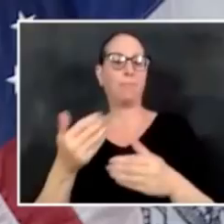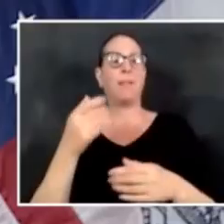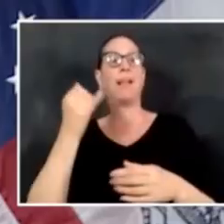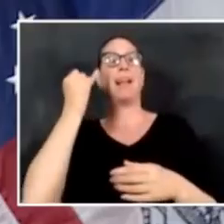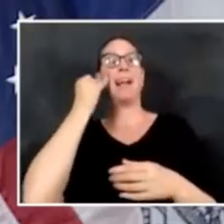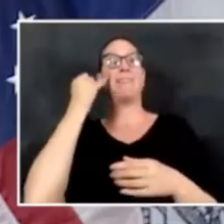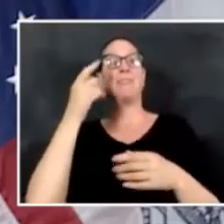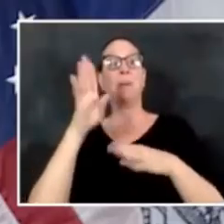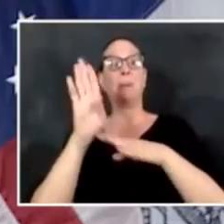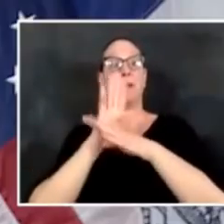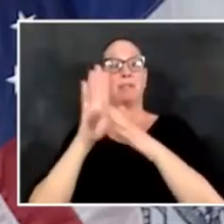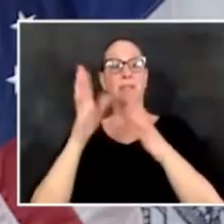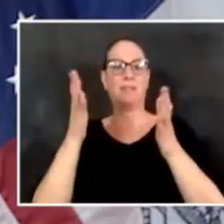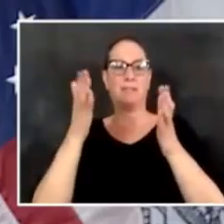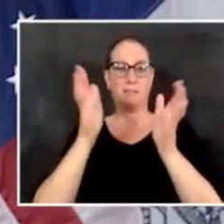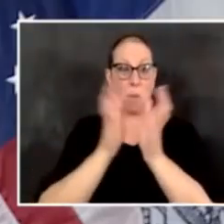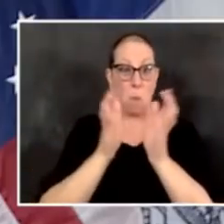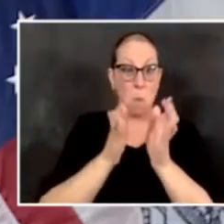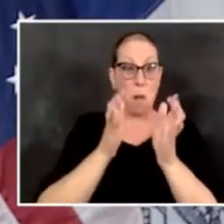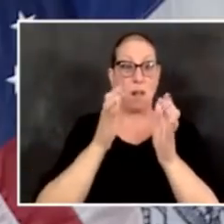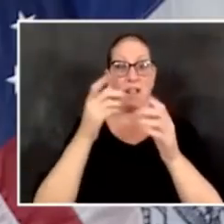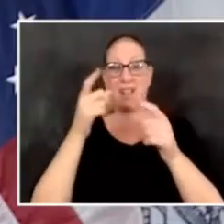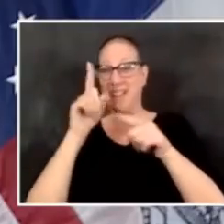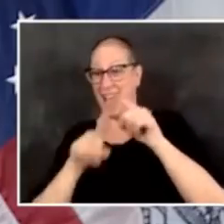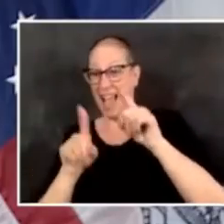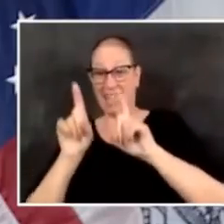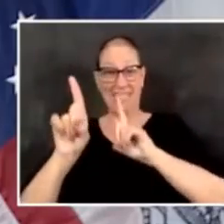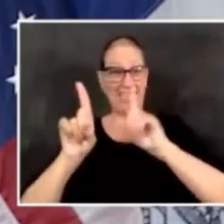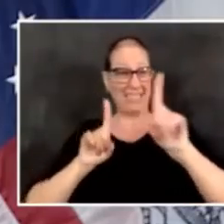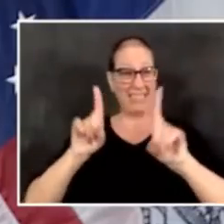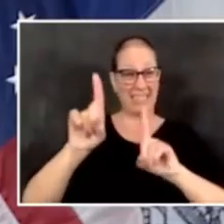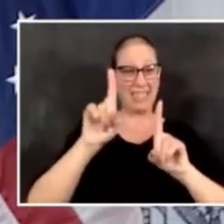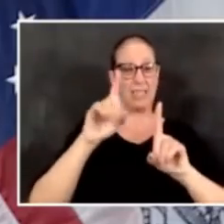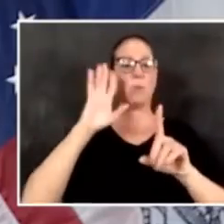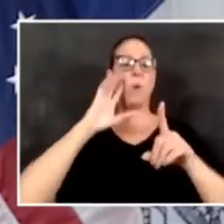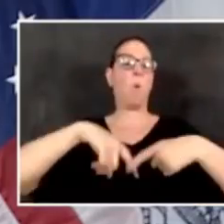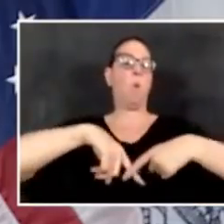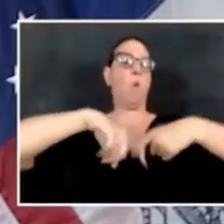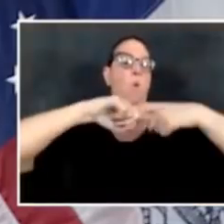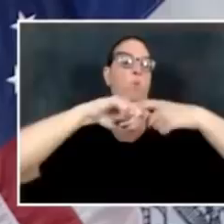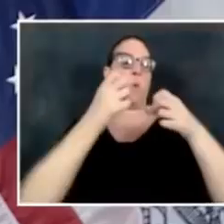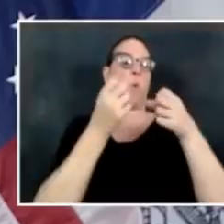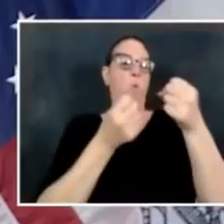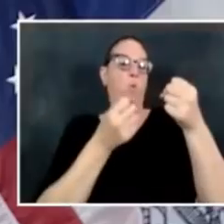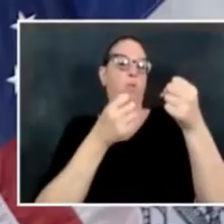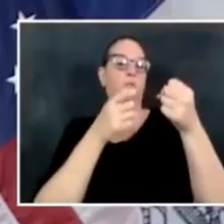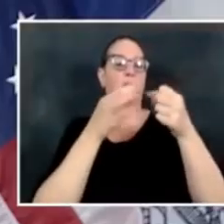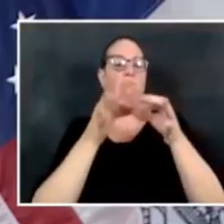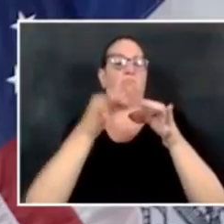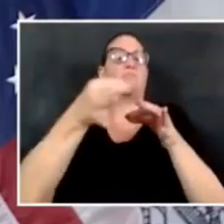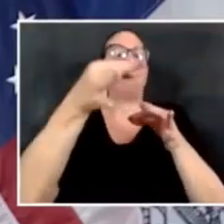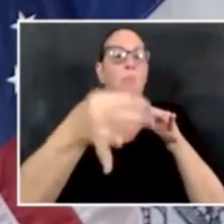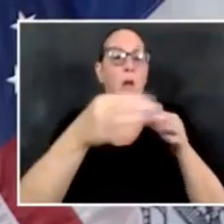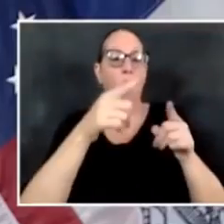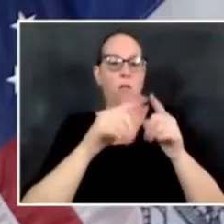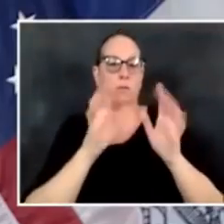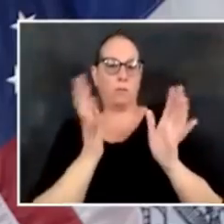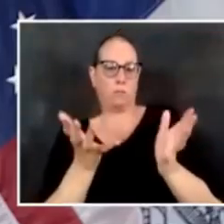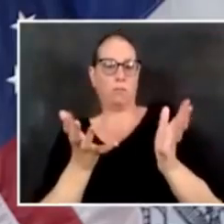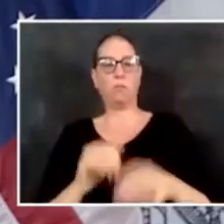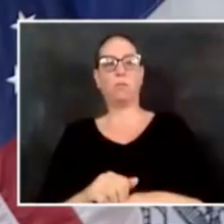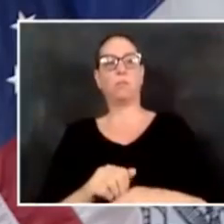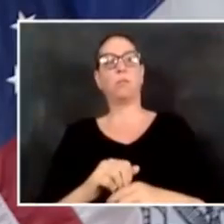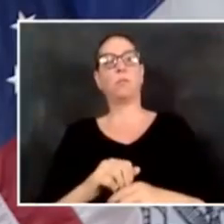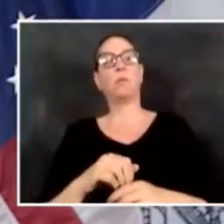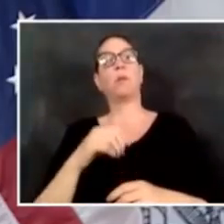But I do see some good indicators from other parts of the world. We certainly see in Europe that there's been a very smart effort to open certain kinds